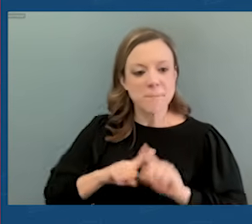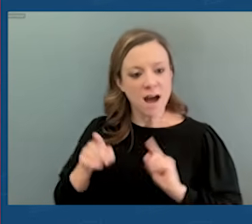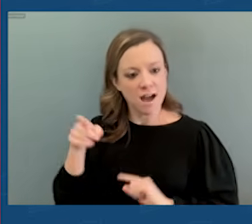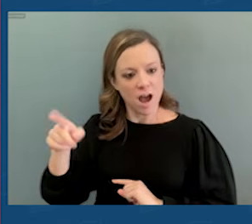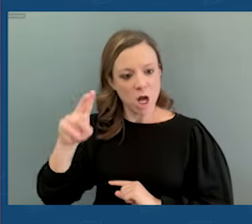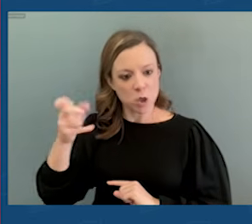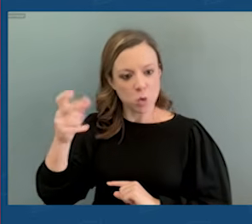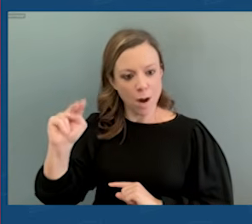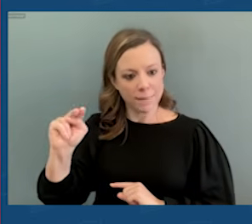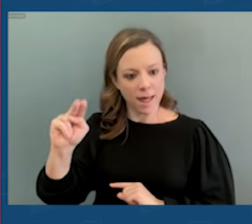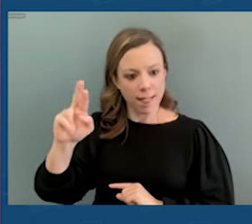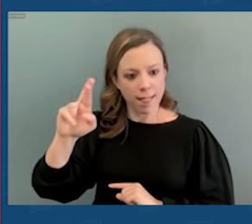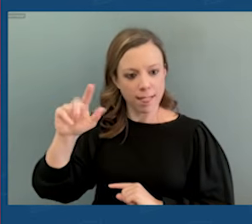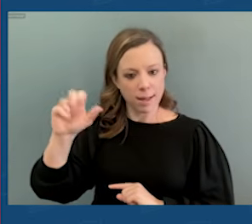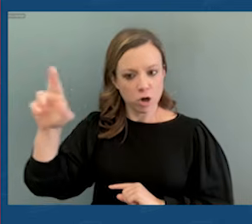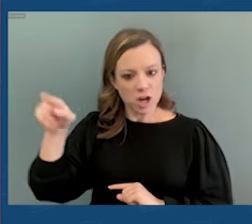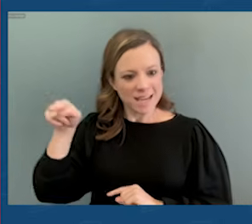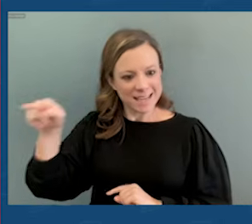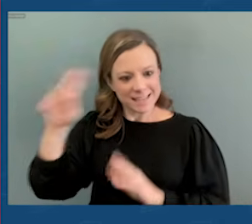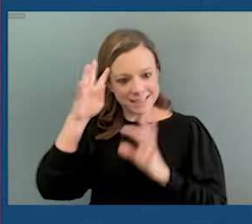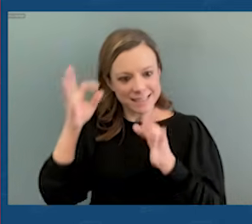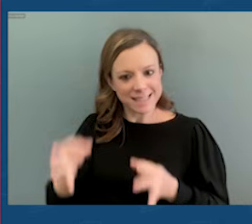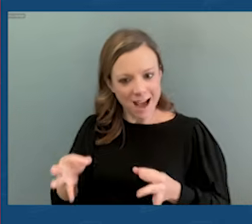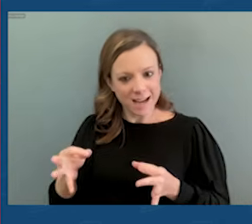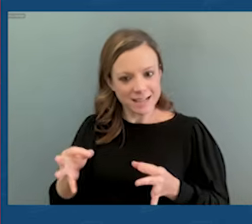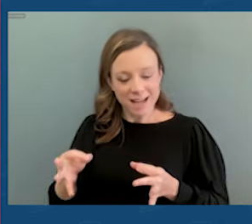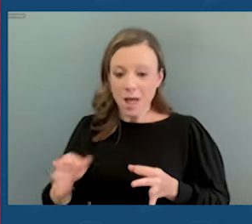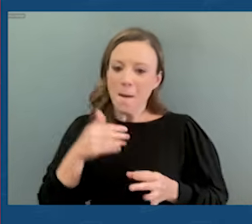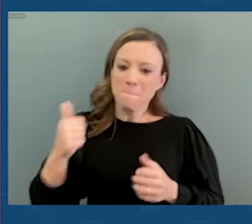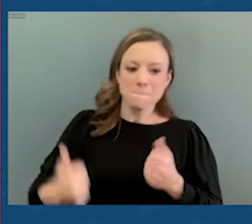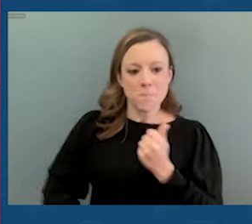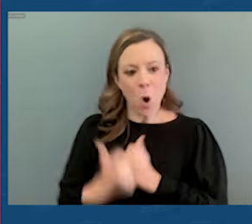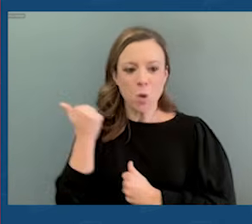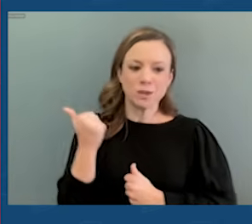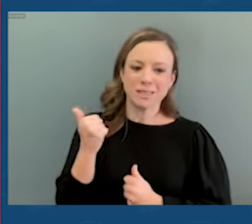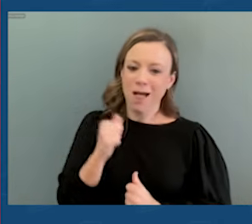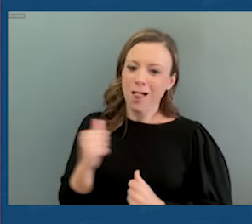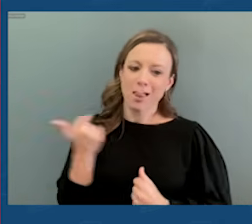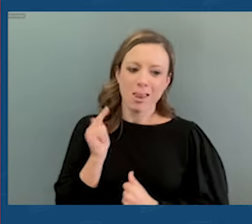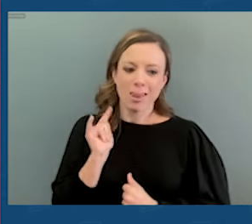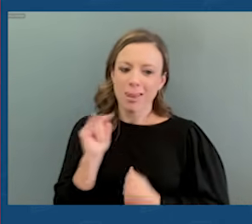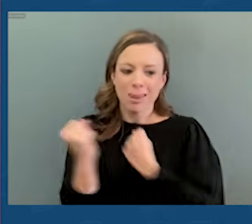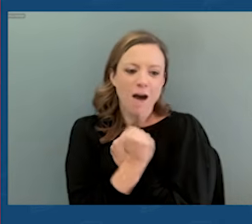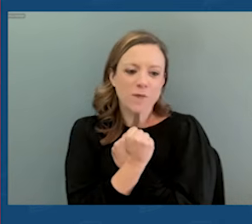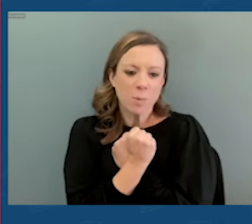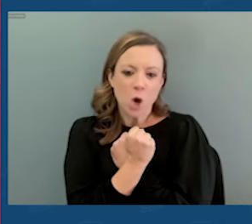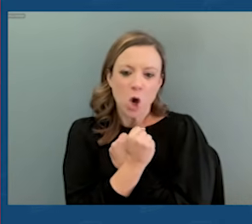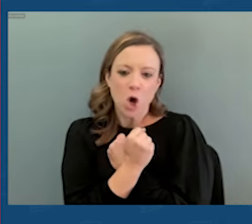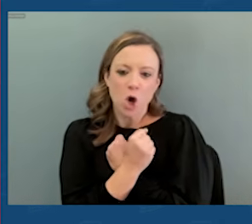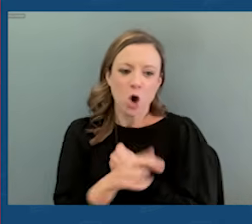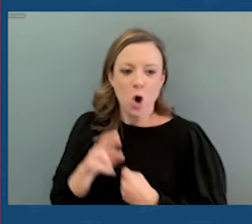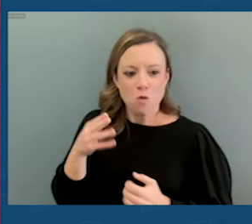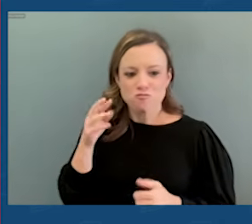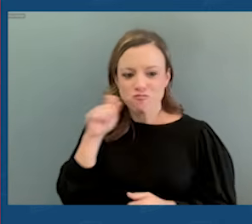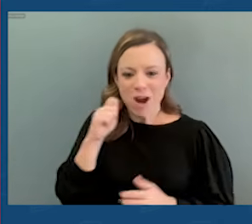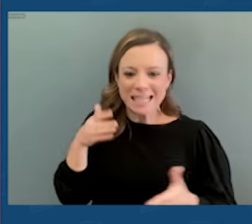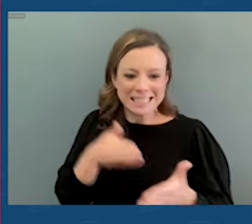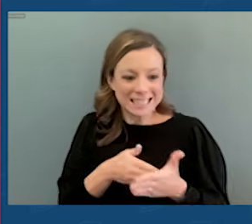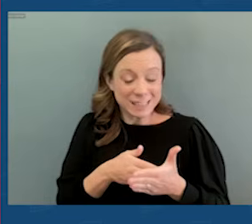to situate America's most lovable racists not in Birmingham, Alabama, not in Tallahatchie,